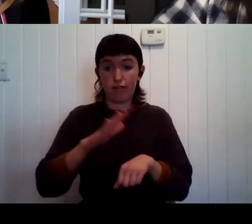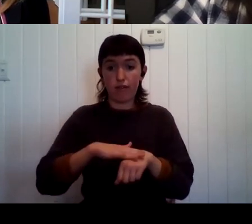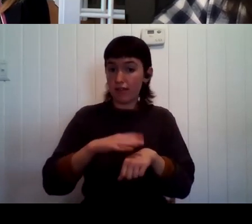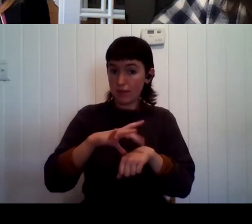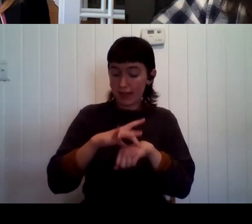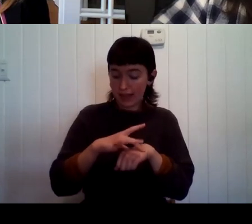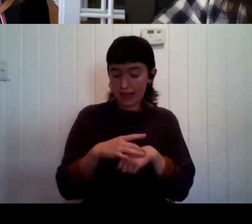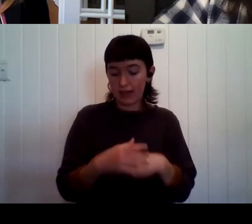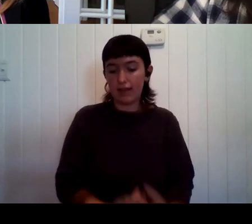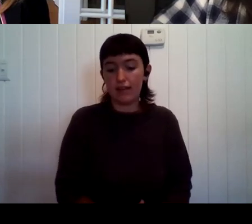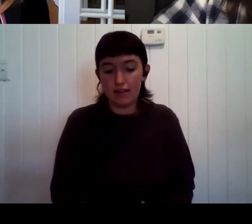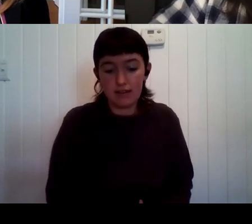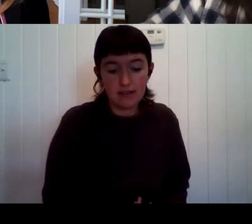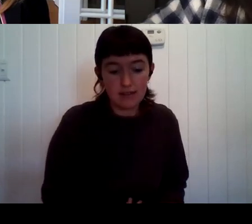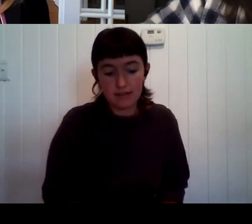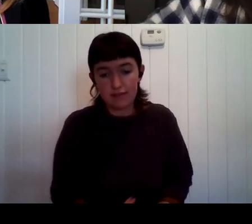I think that,